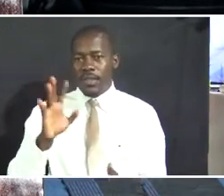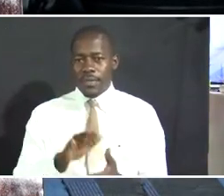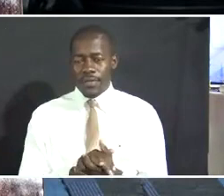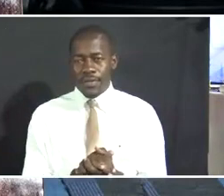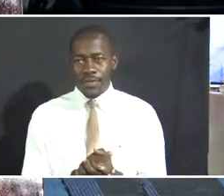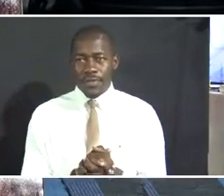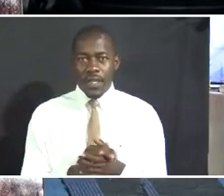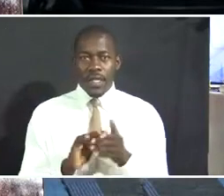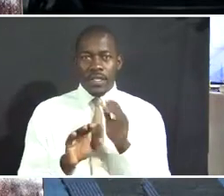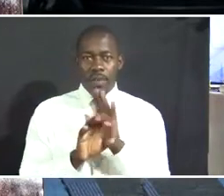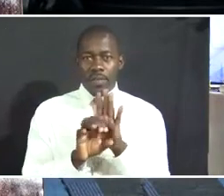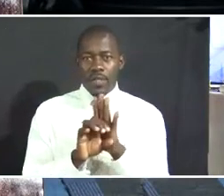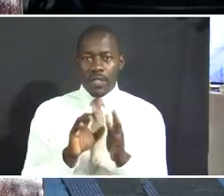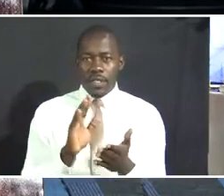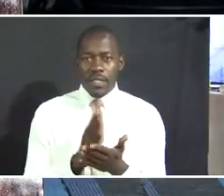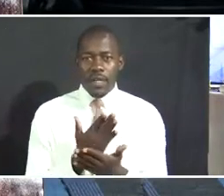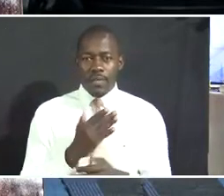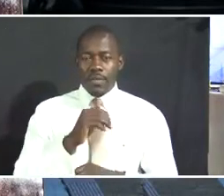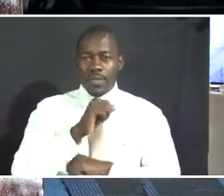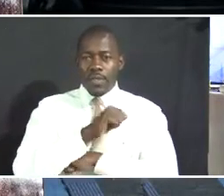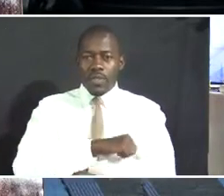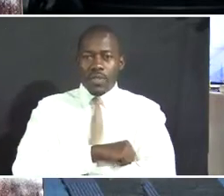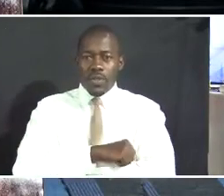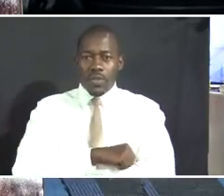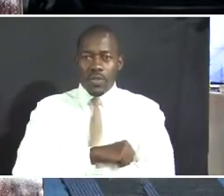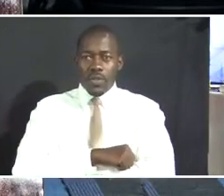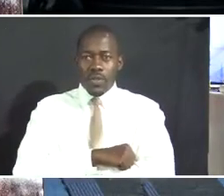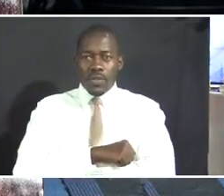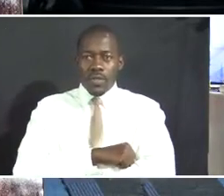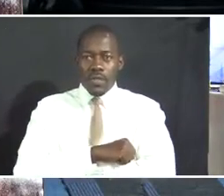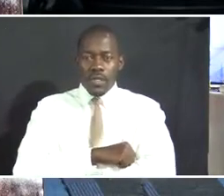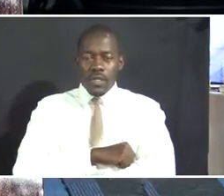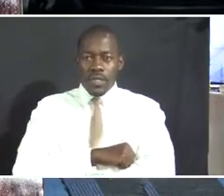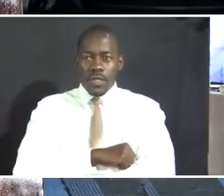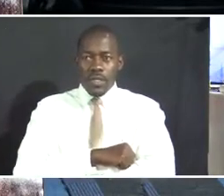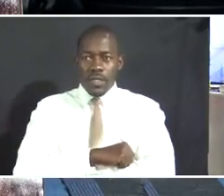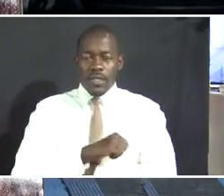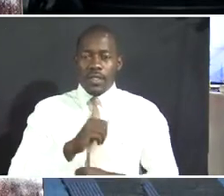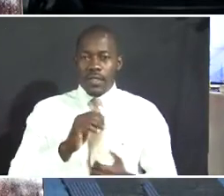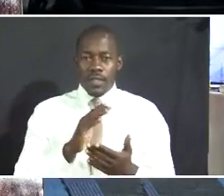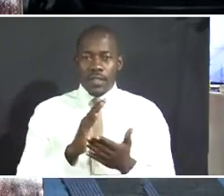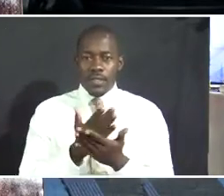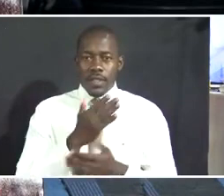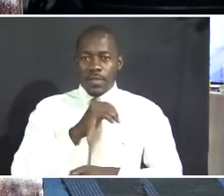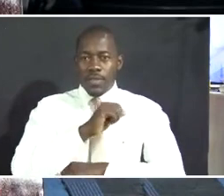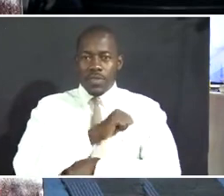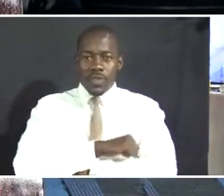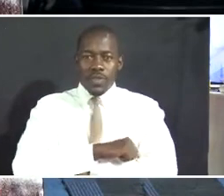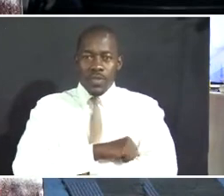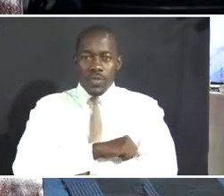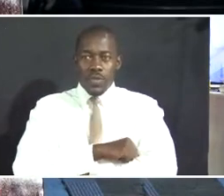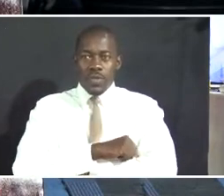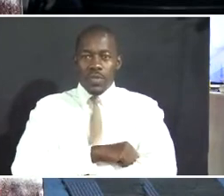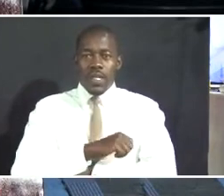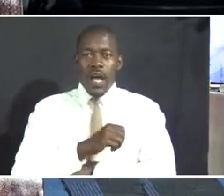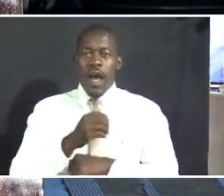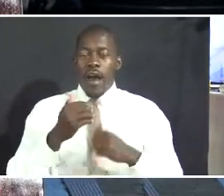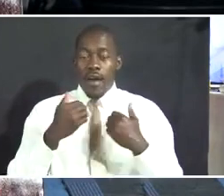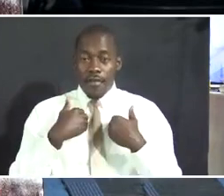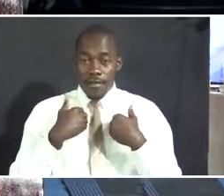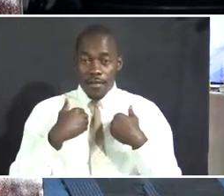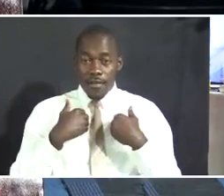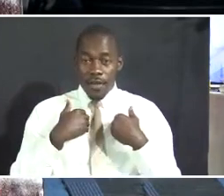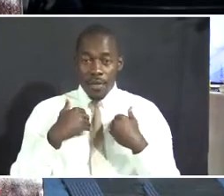to some of these schools, they are actually attracting quite a big number of non-Adventists, because they